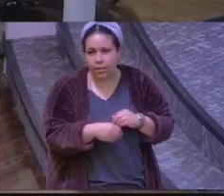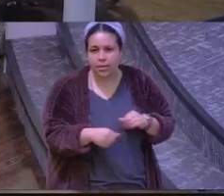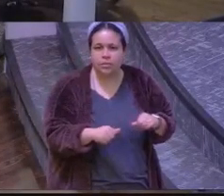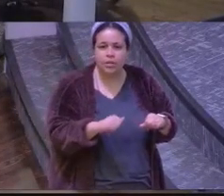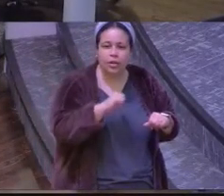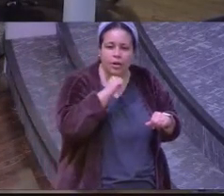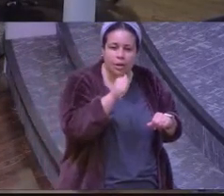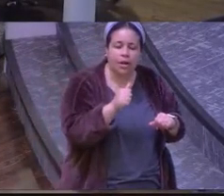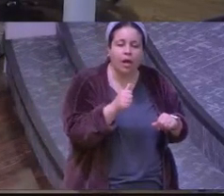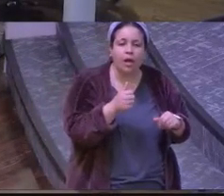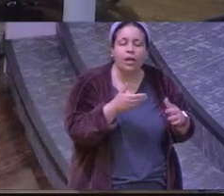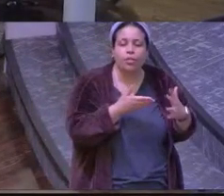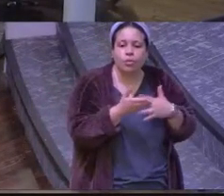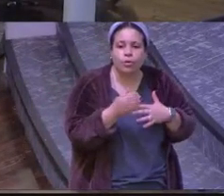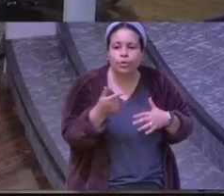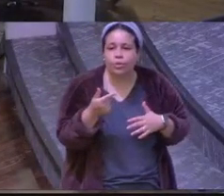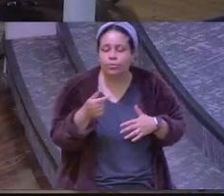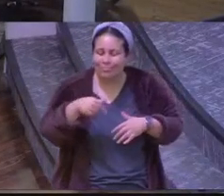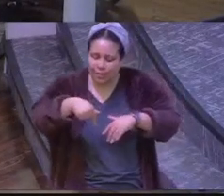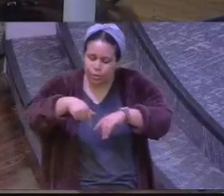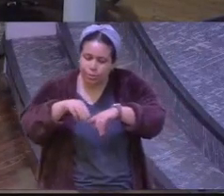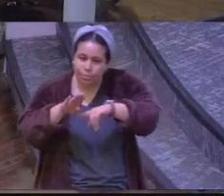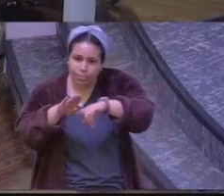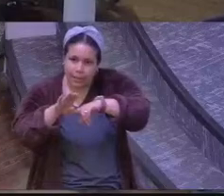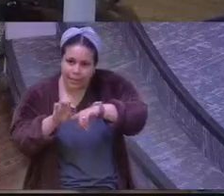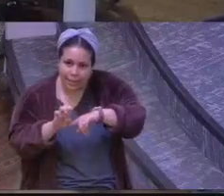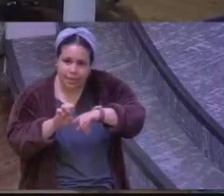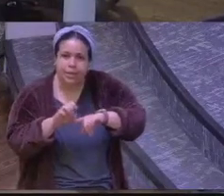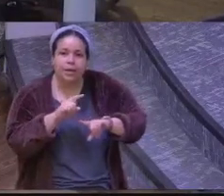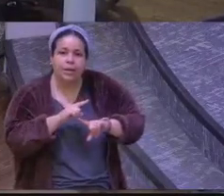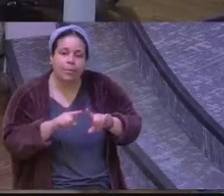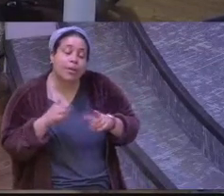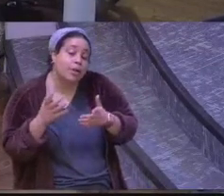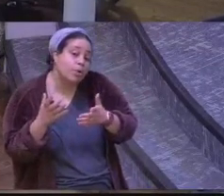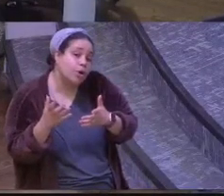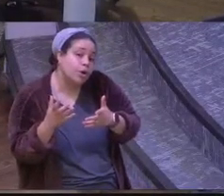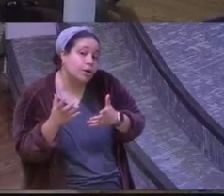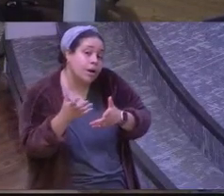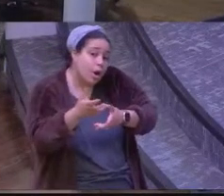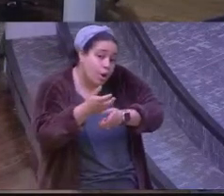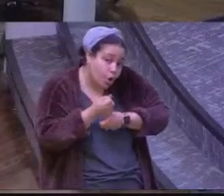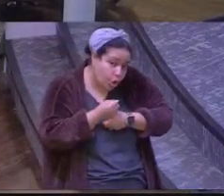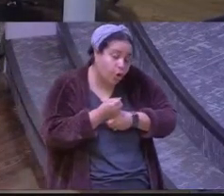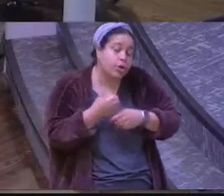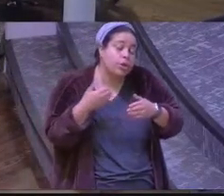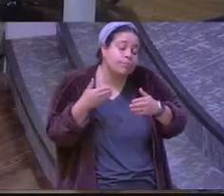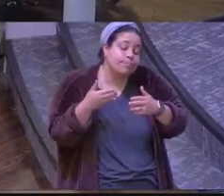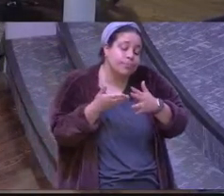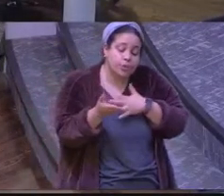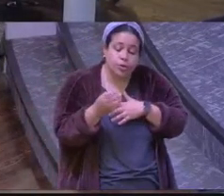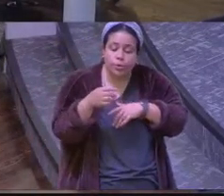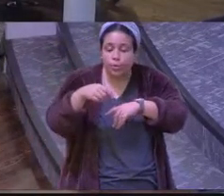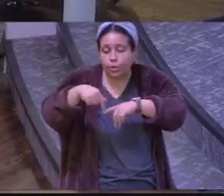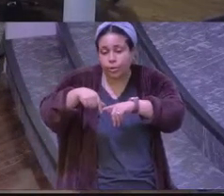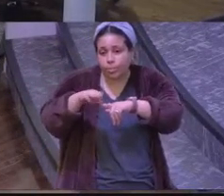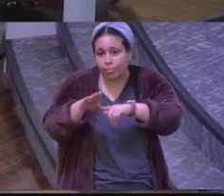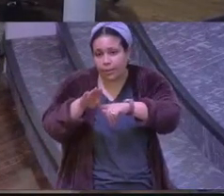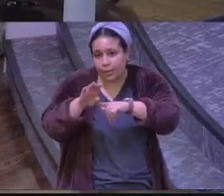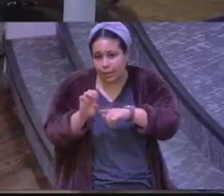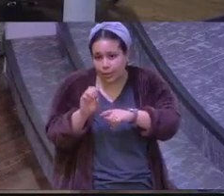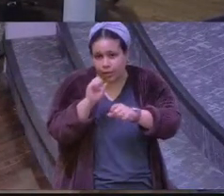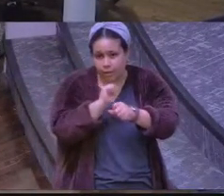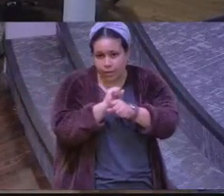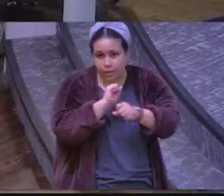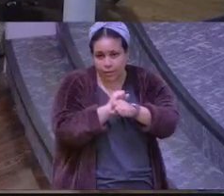through QBE. We're taking some of the ESOL positions that were earned mm-hmm. and using those too, so those teachers would work specifically